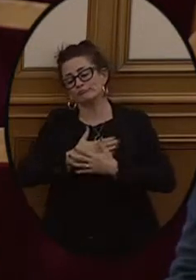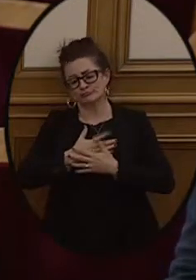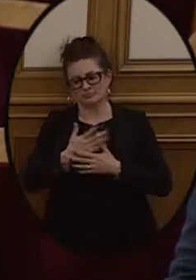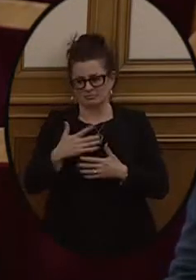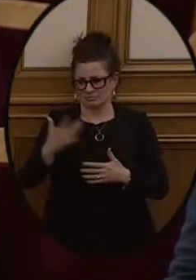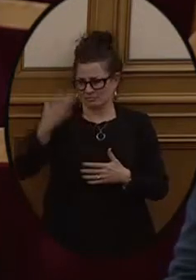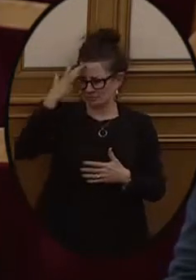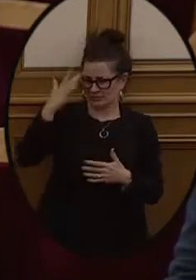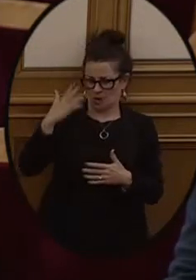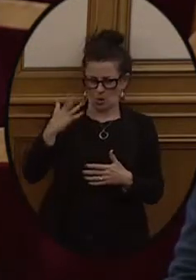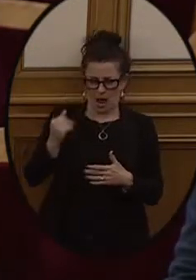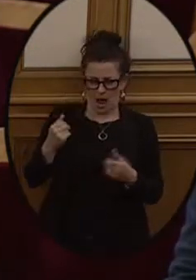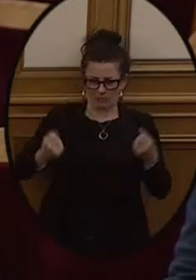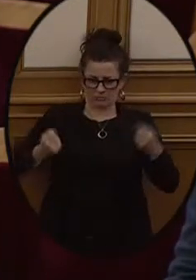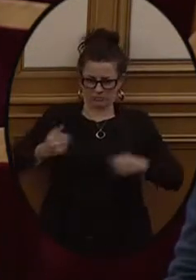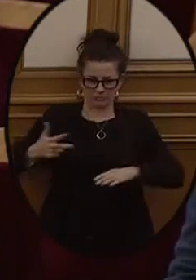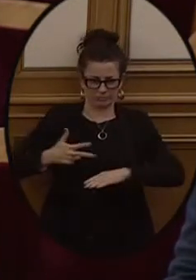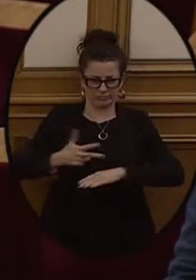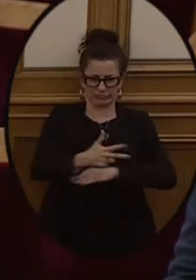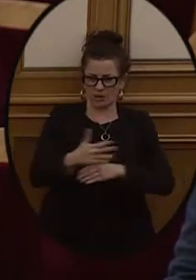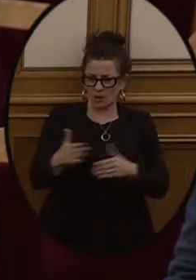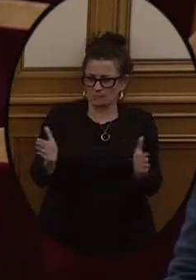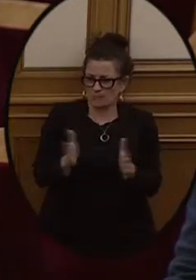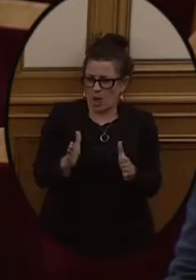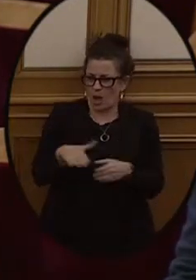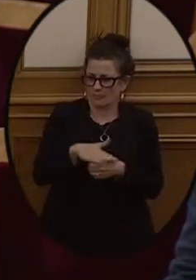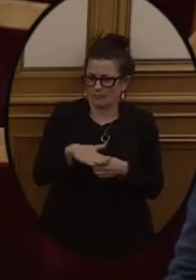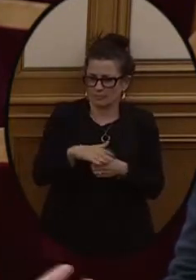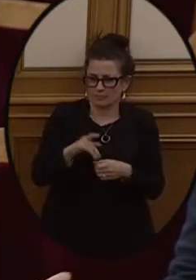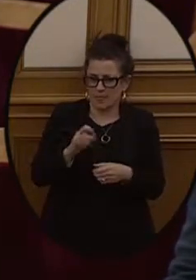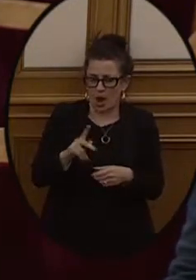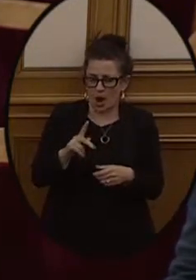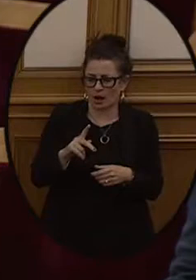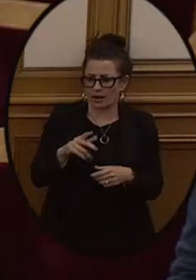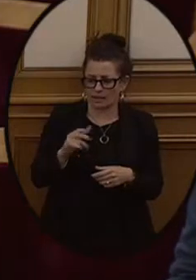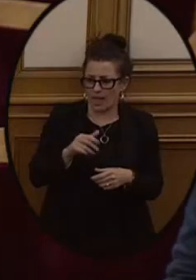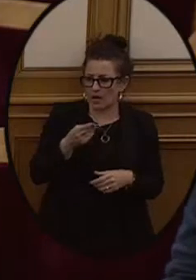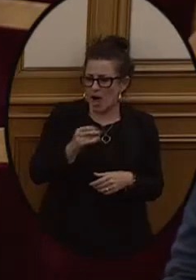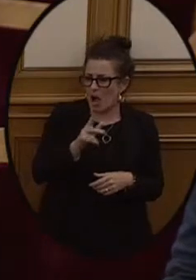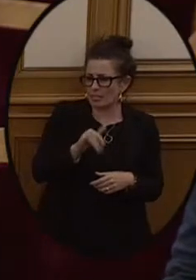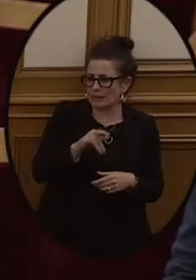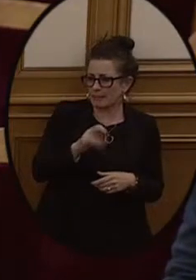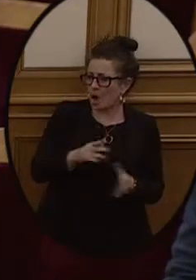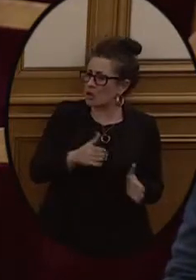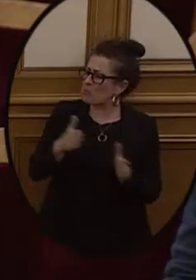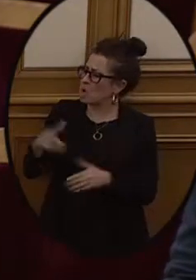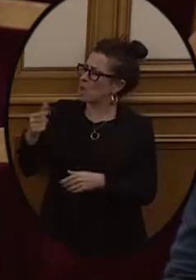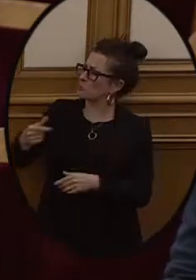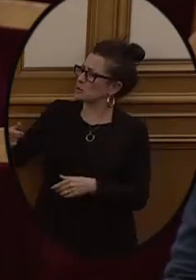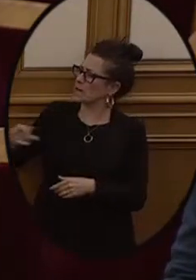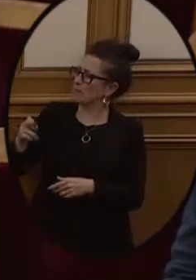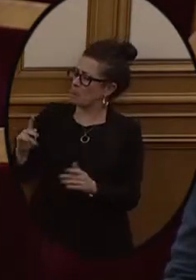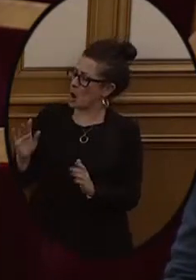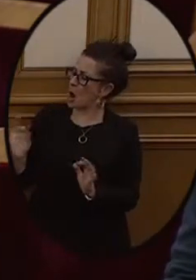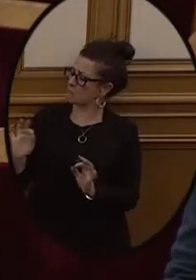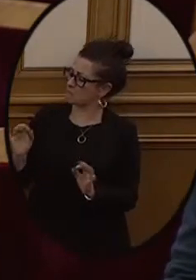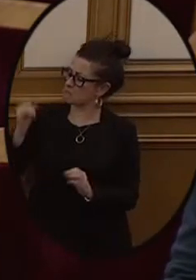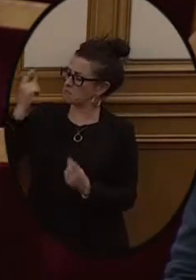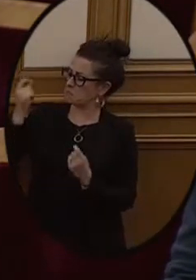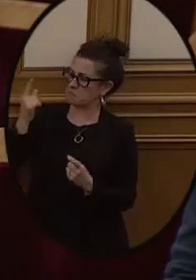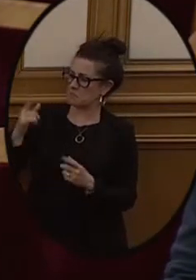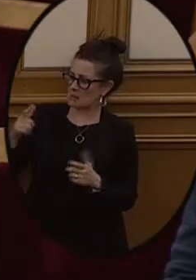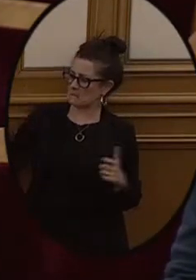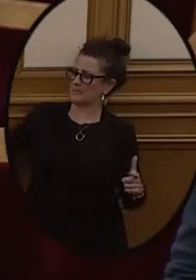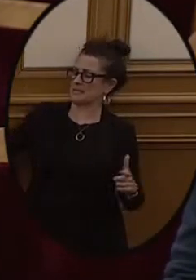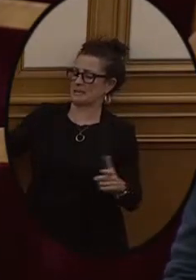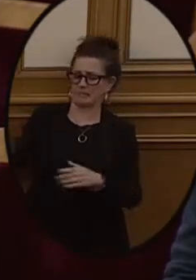should go through a tiny park like Holly Park. Something like Golden Gate Park is a huge park, it makes sense. But for a tiny park like Holly Park,